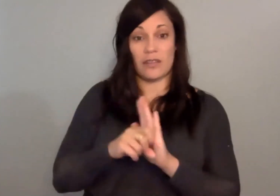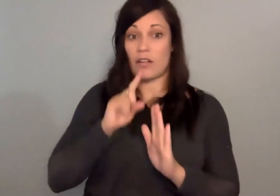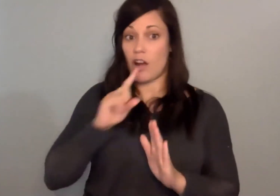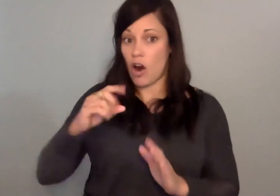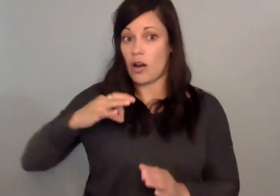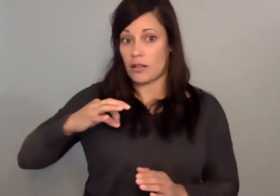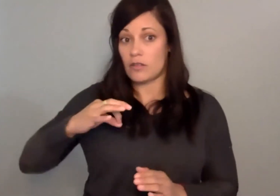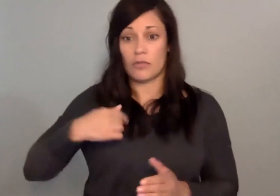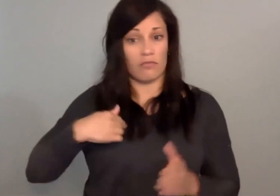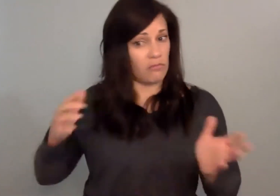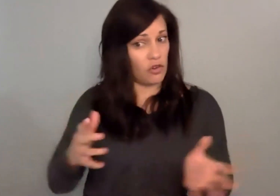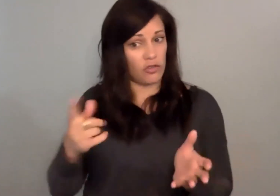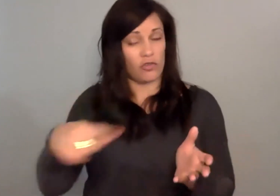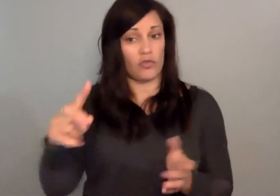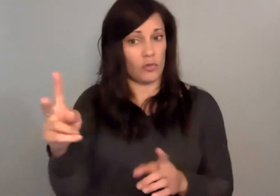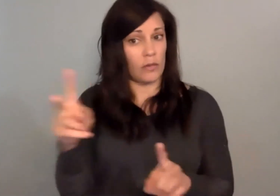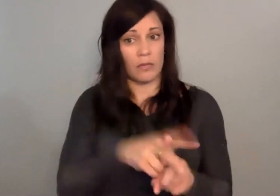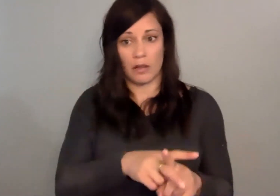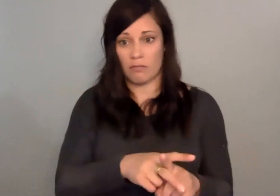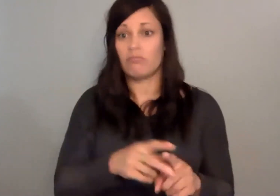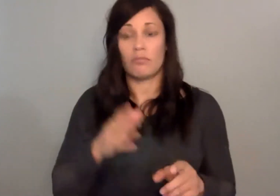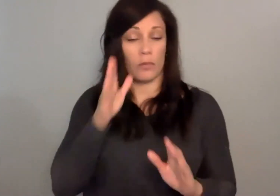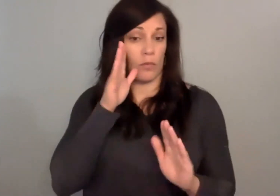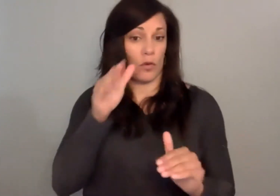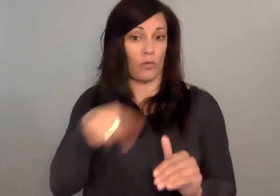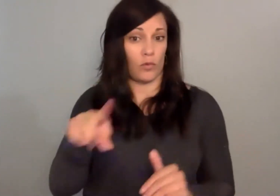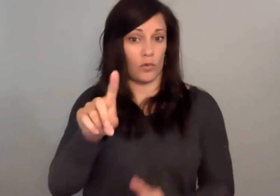encouraged to apply. So we hope you do.